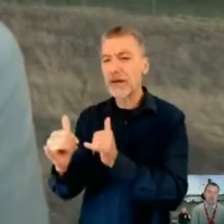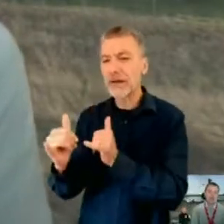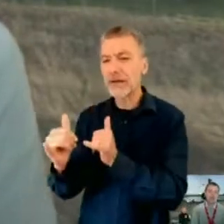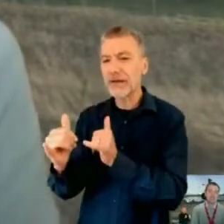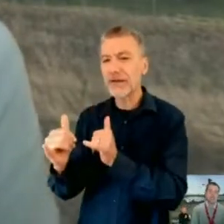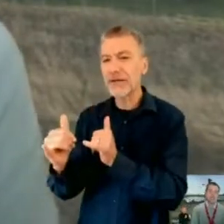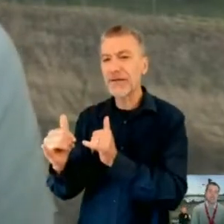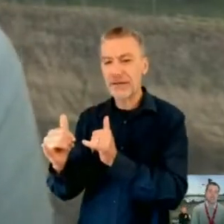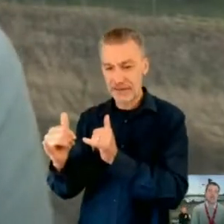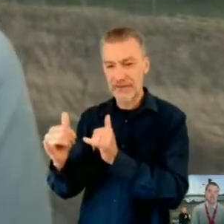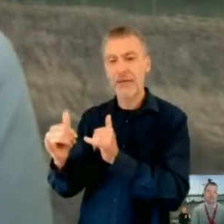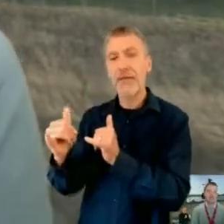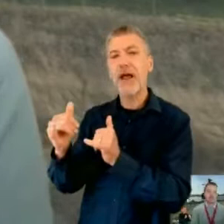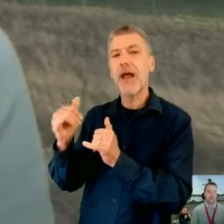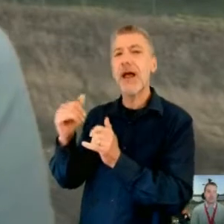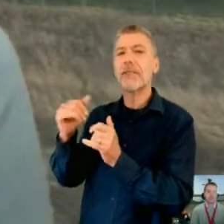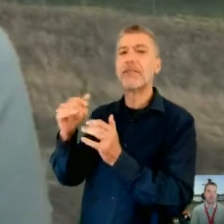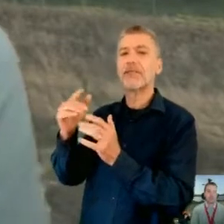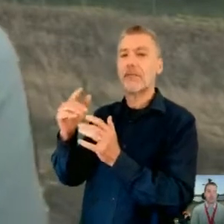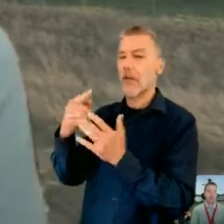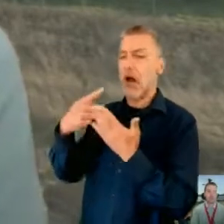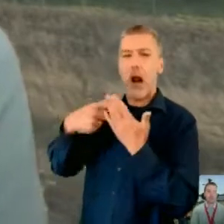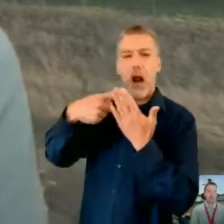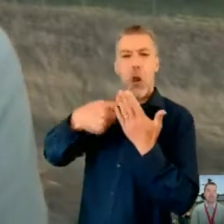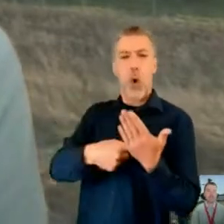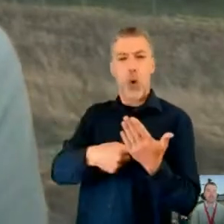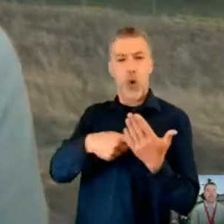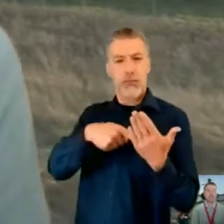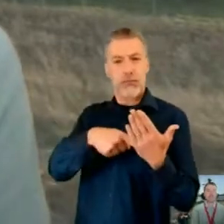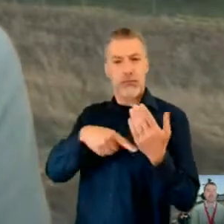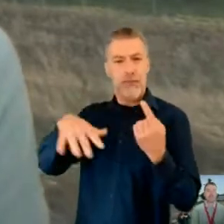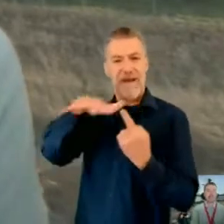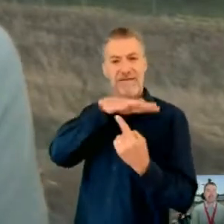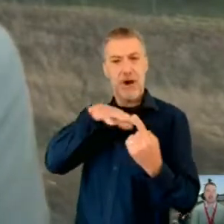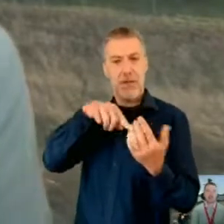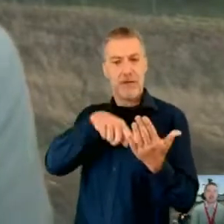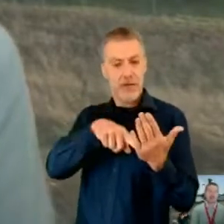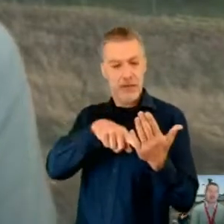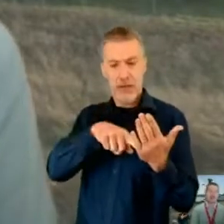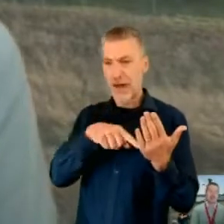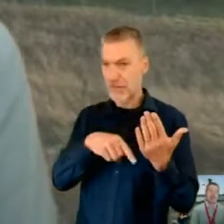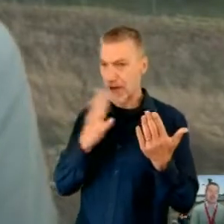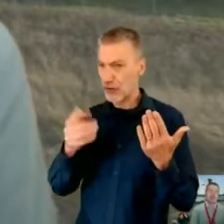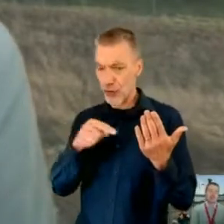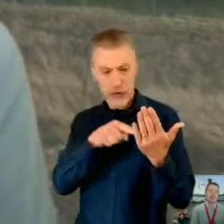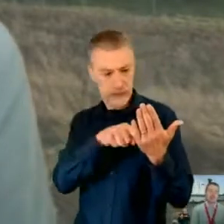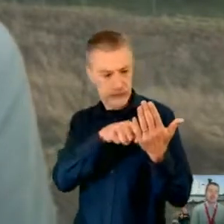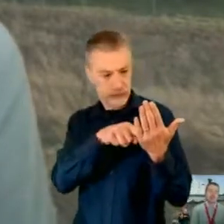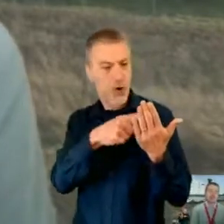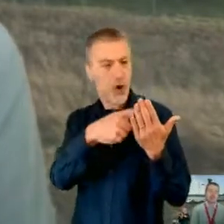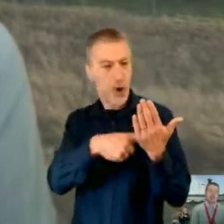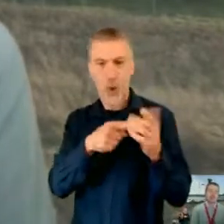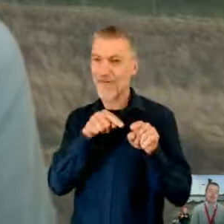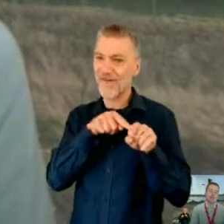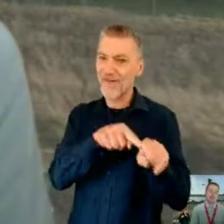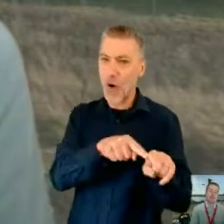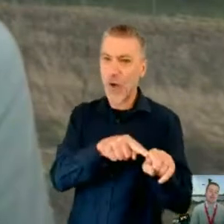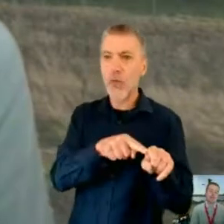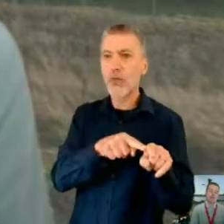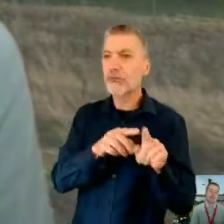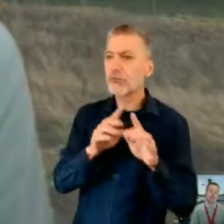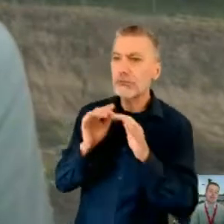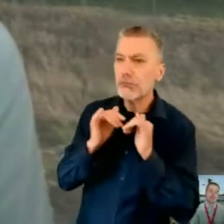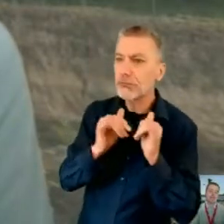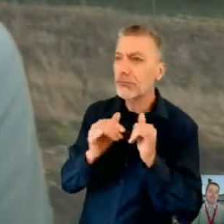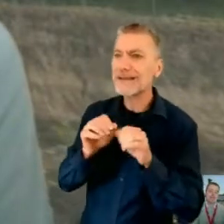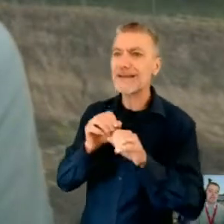Environmental Protection Act to very specific ones around waste and energy and heat networks. And we look at, are we complying with